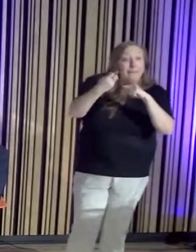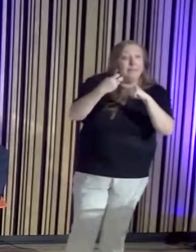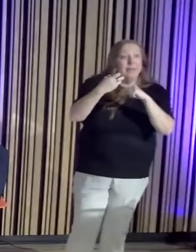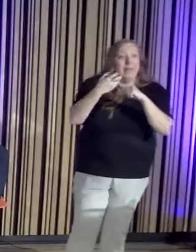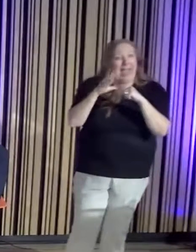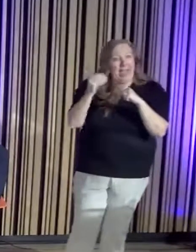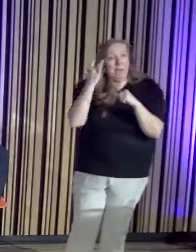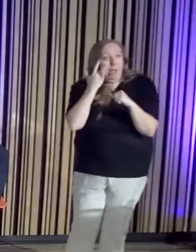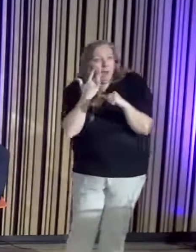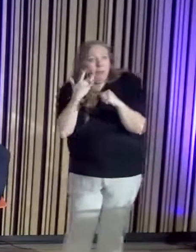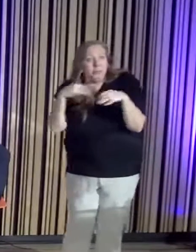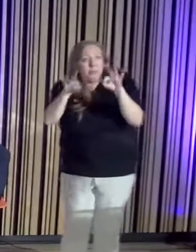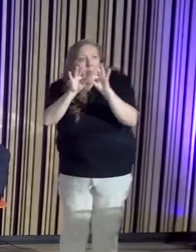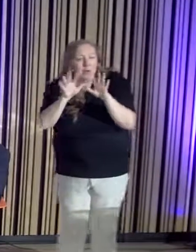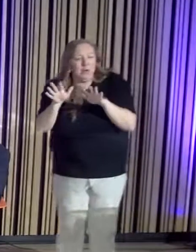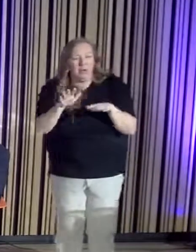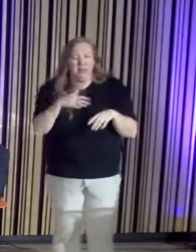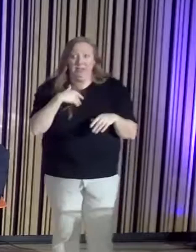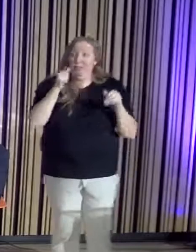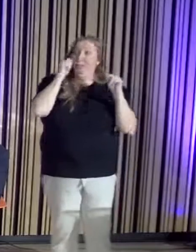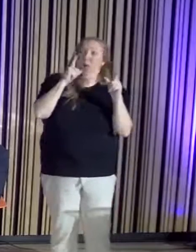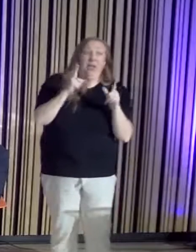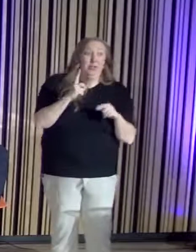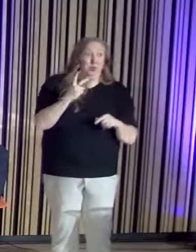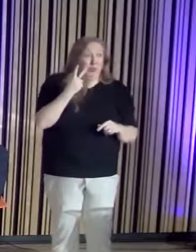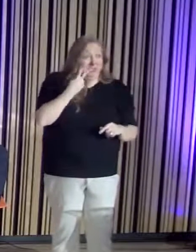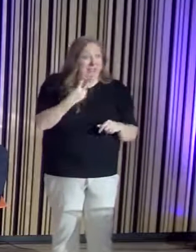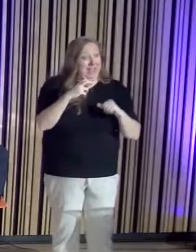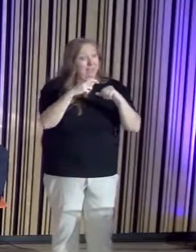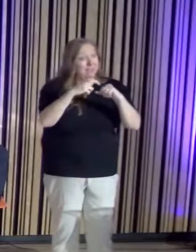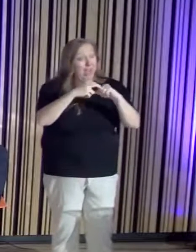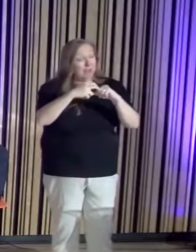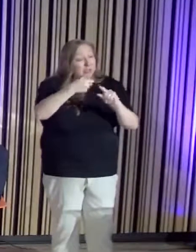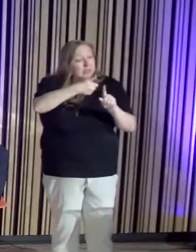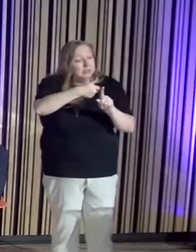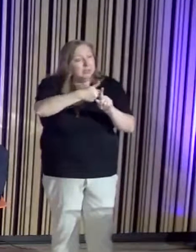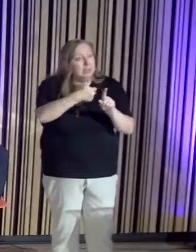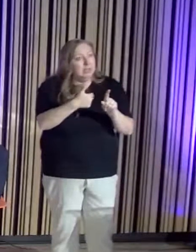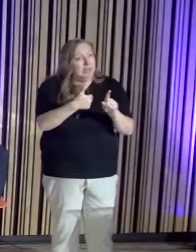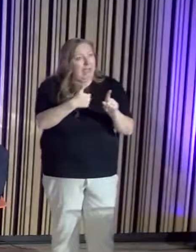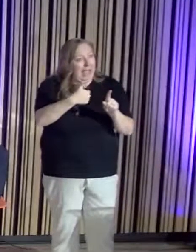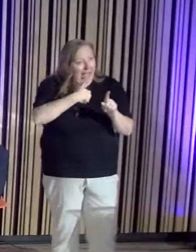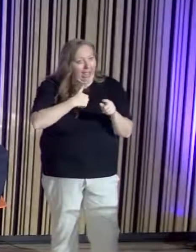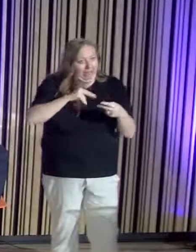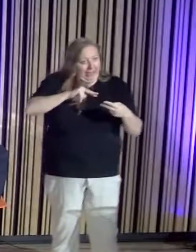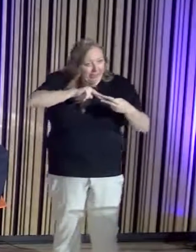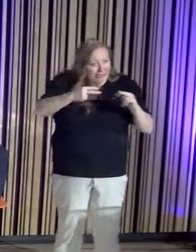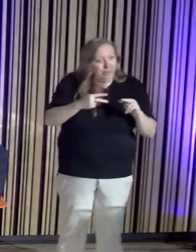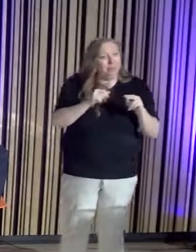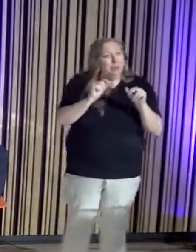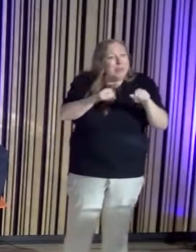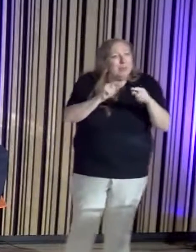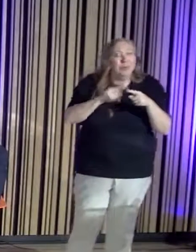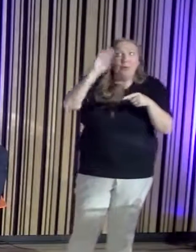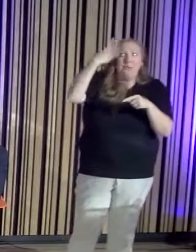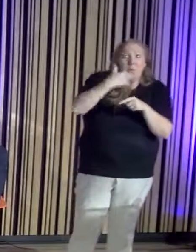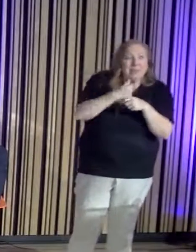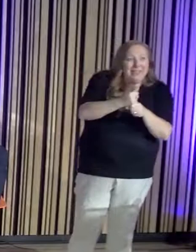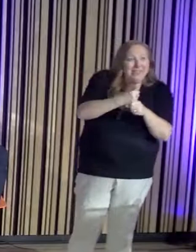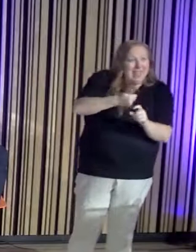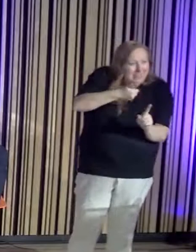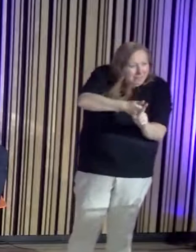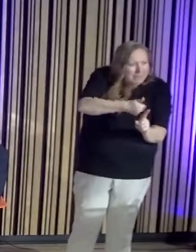important microbes, I was surprised to hear that virus actually have the genome to actually do their own photosynthesis. Is that